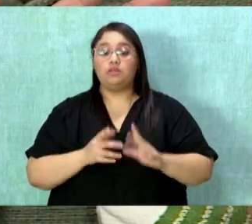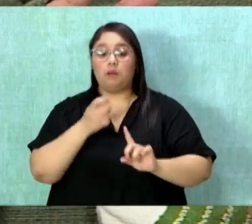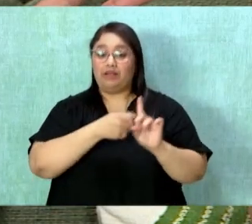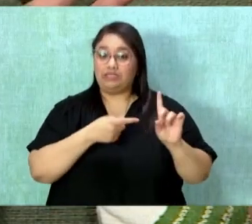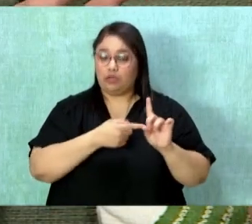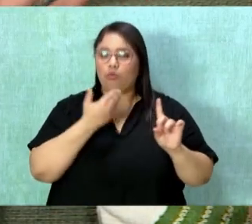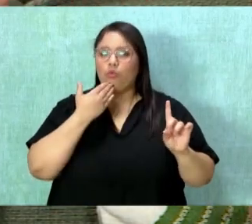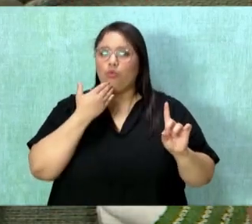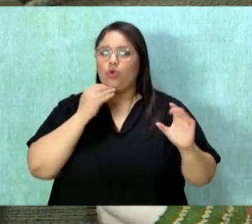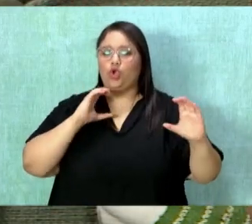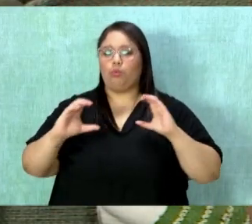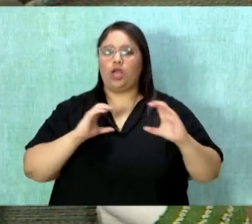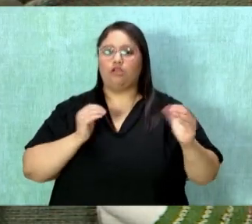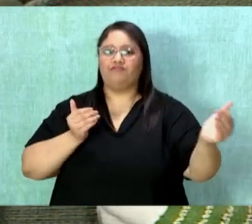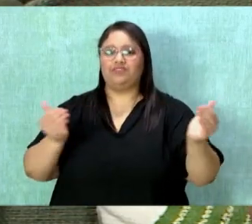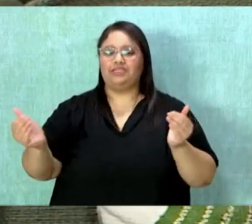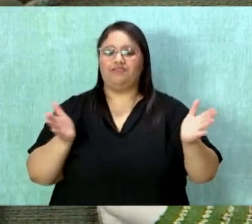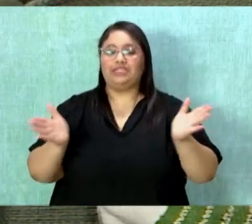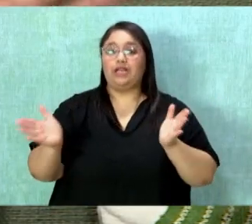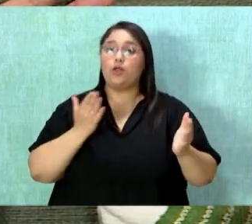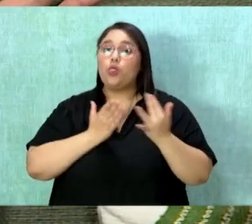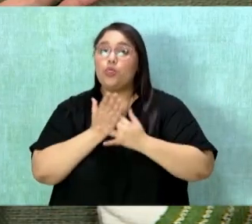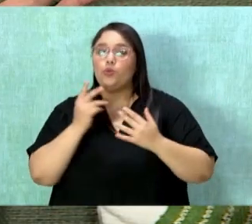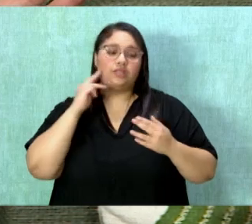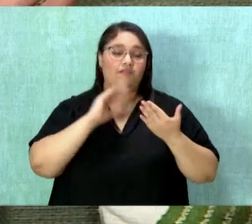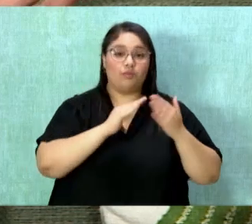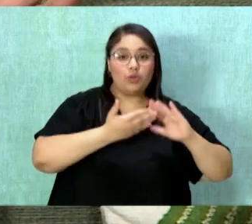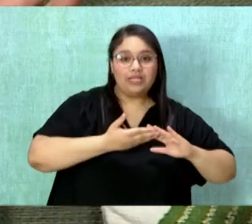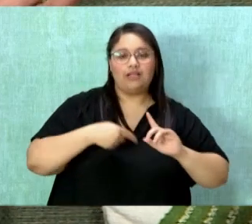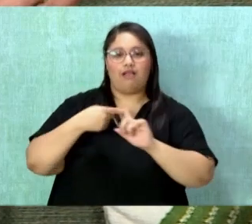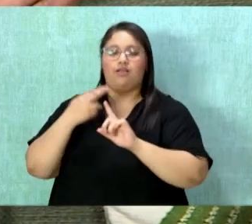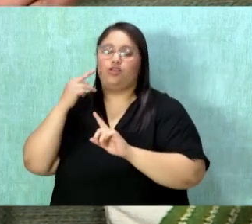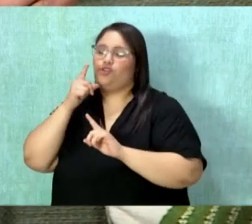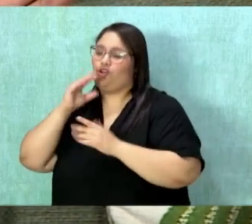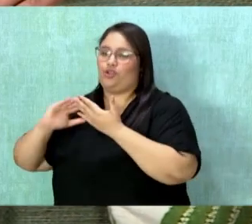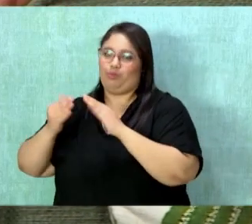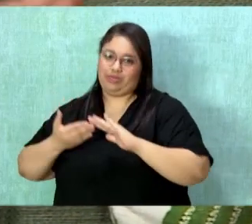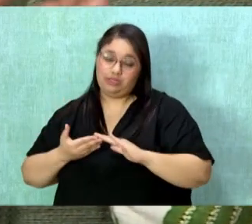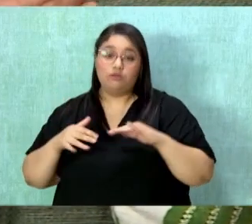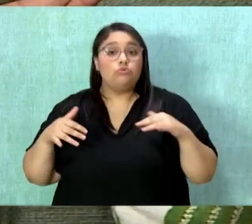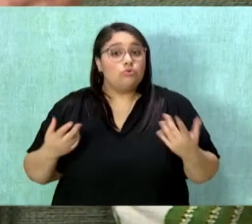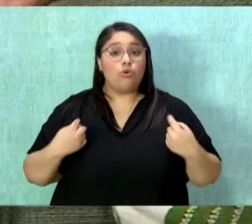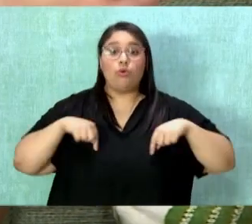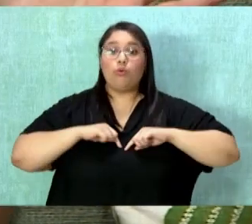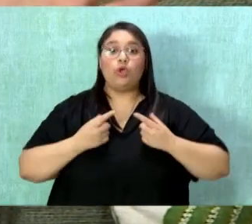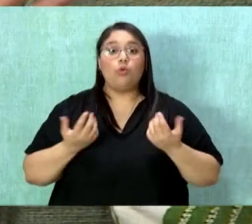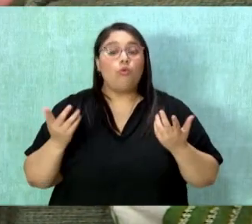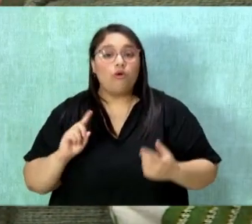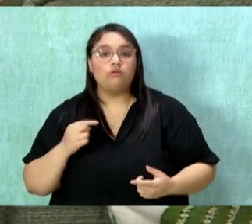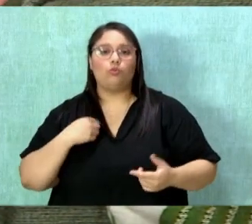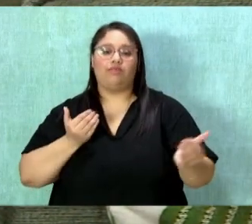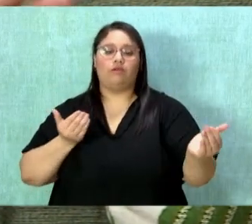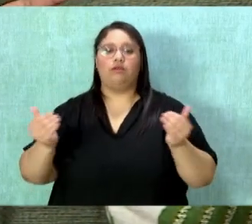who facilitates communication through the deaf community and the hearing community. So what we do is we